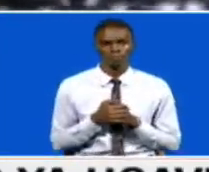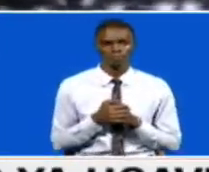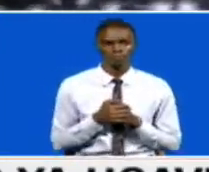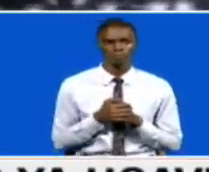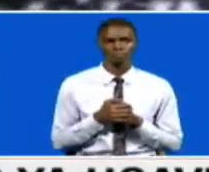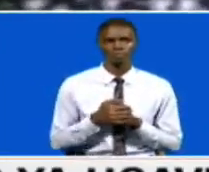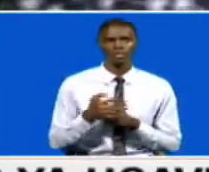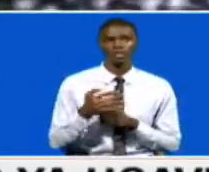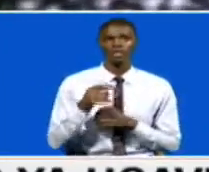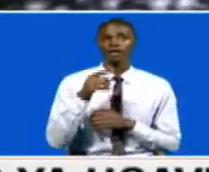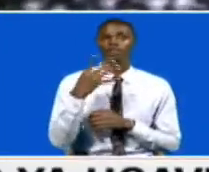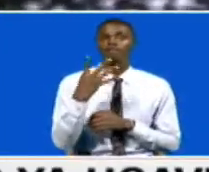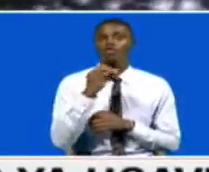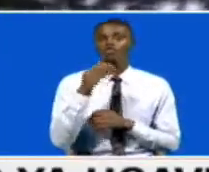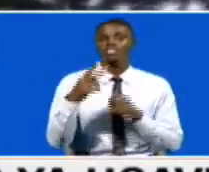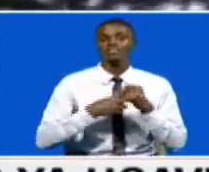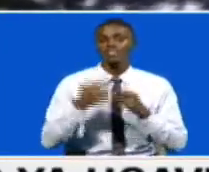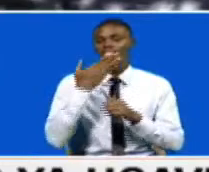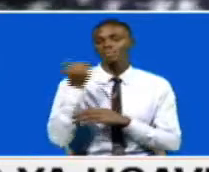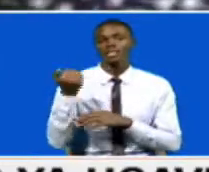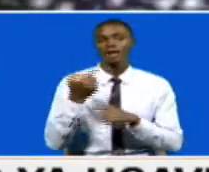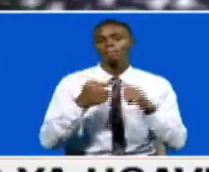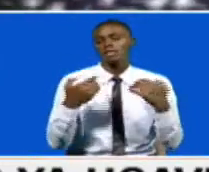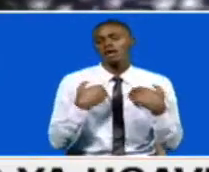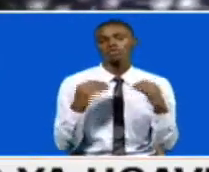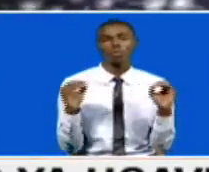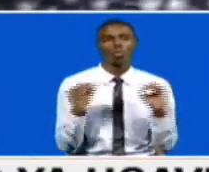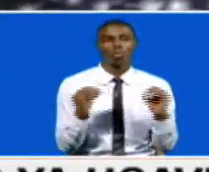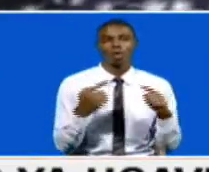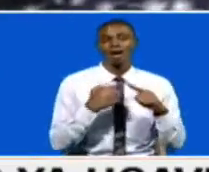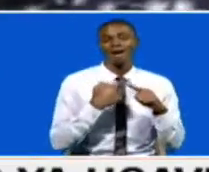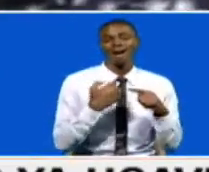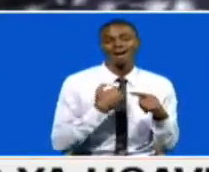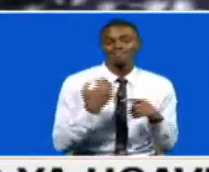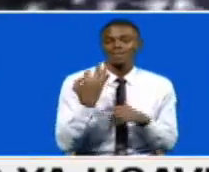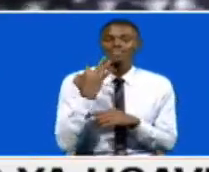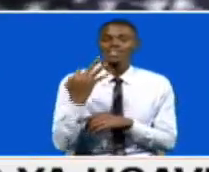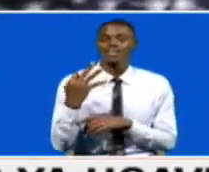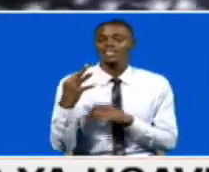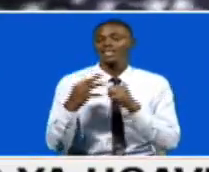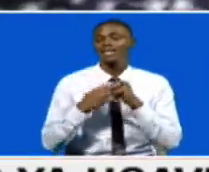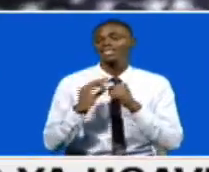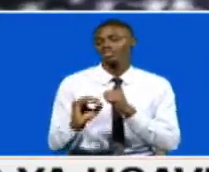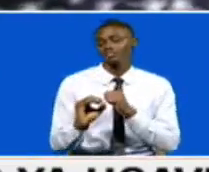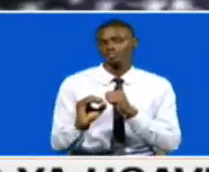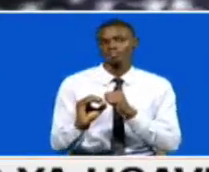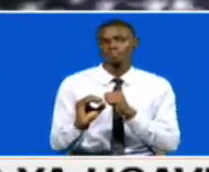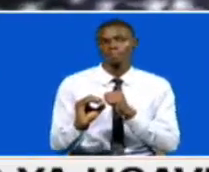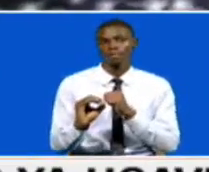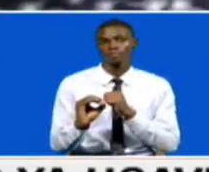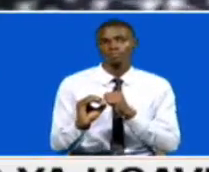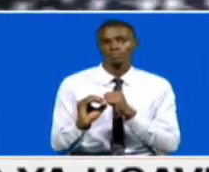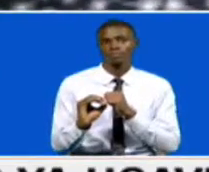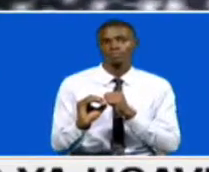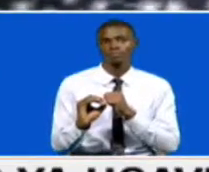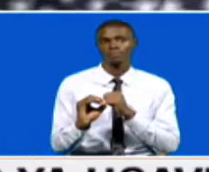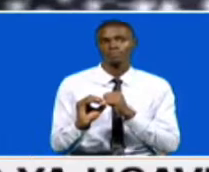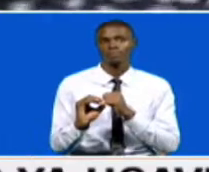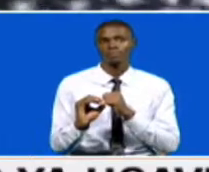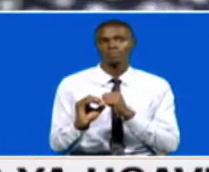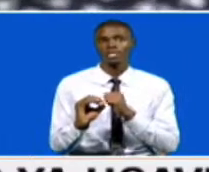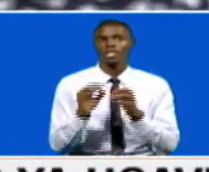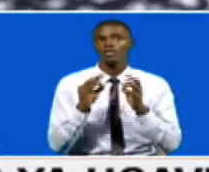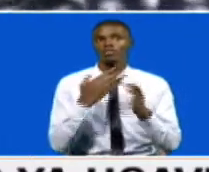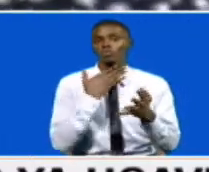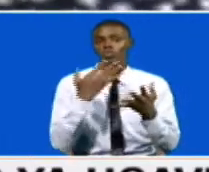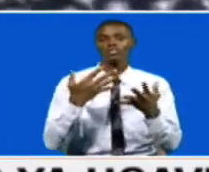better, but we don't have it. We only have 380. So if you want to